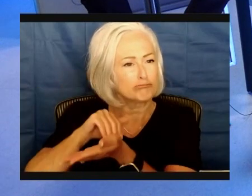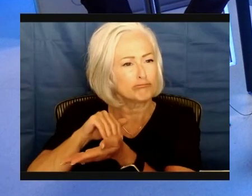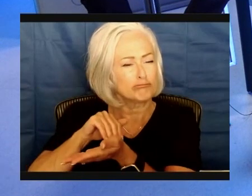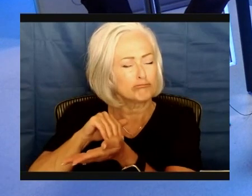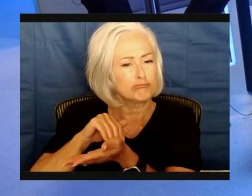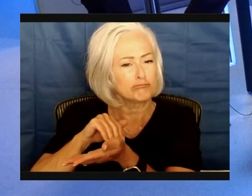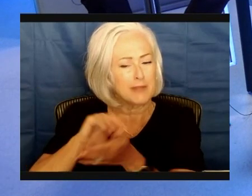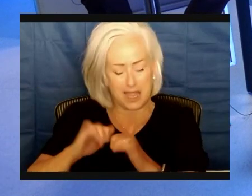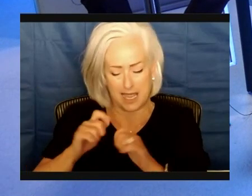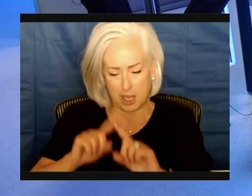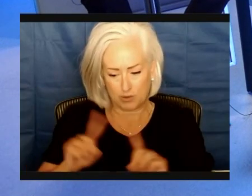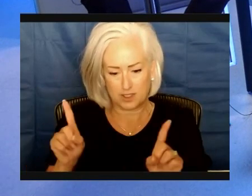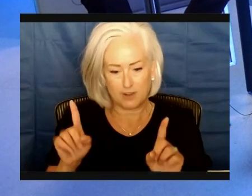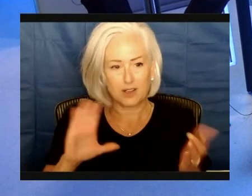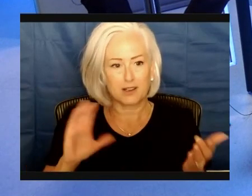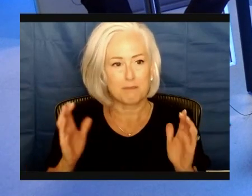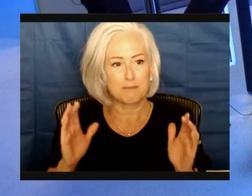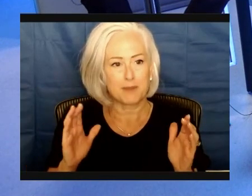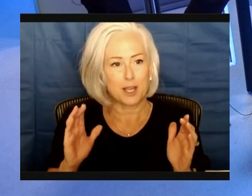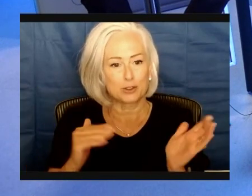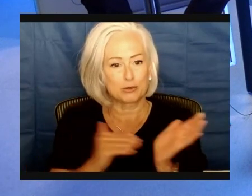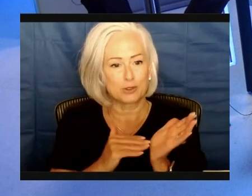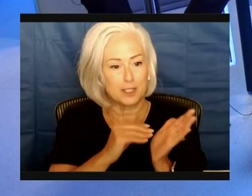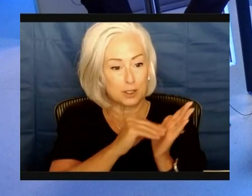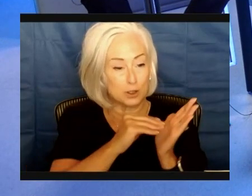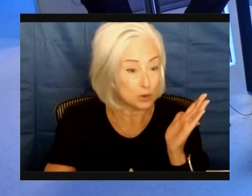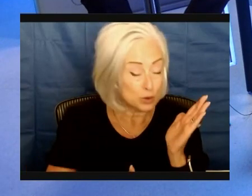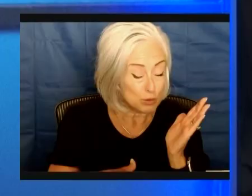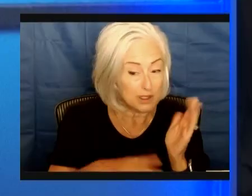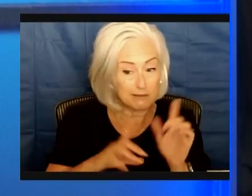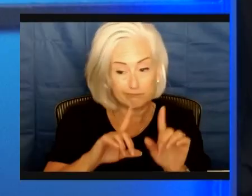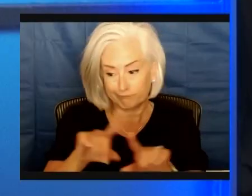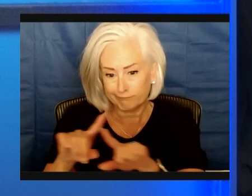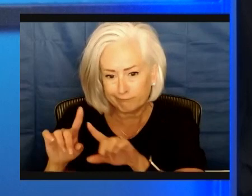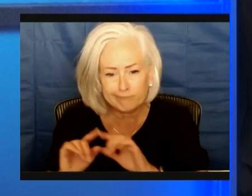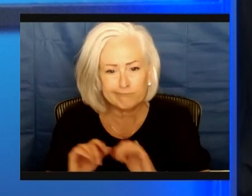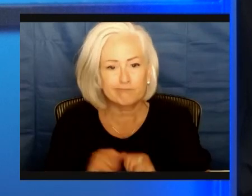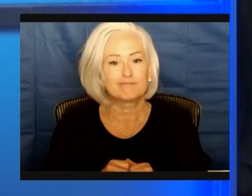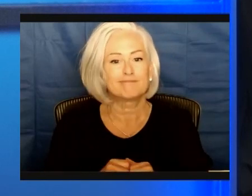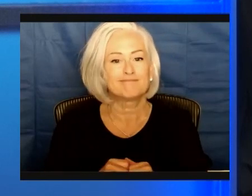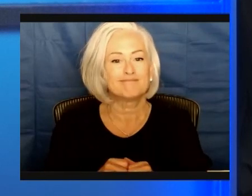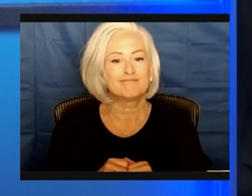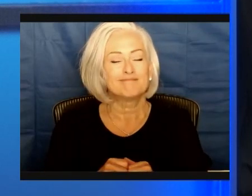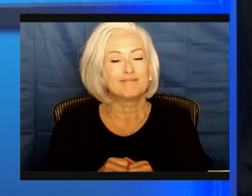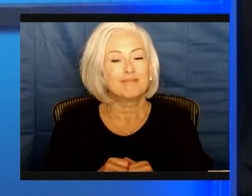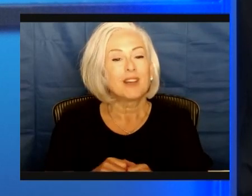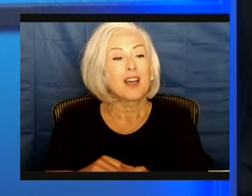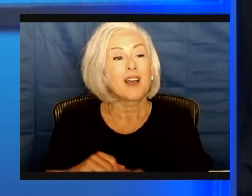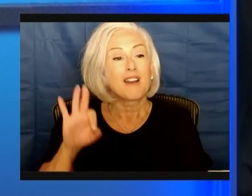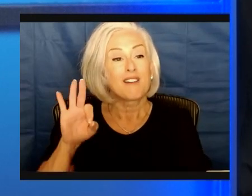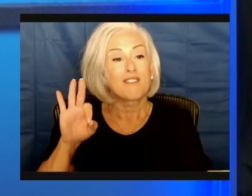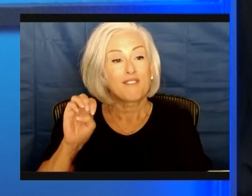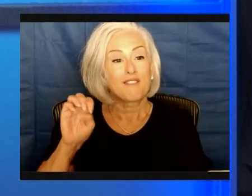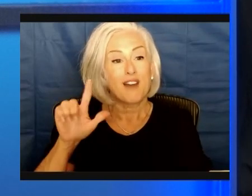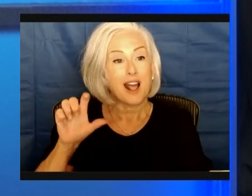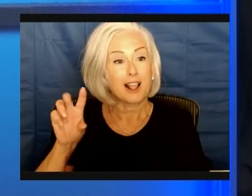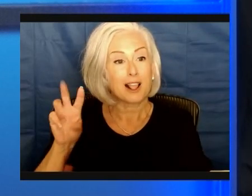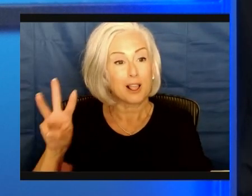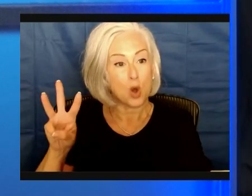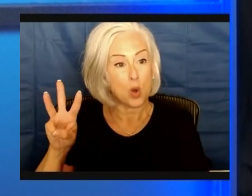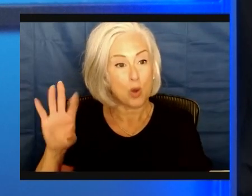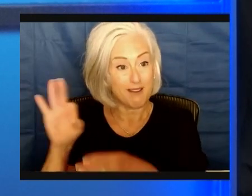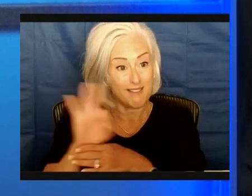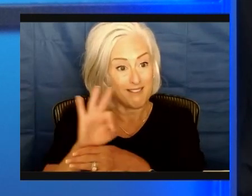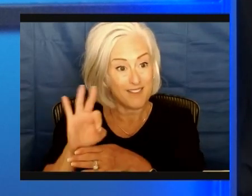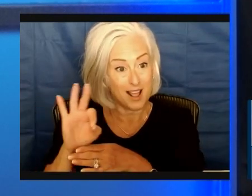And how the heck did this even get started? So when you're talking about a fellow is someone who's completed